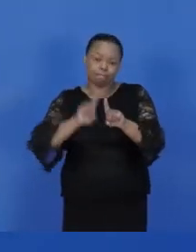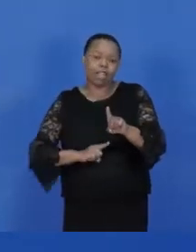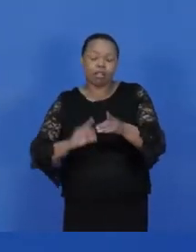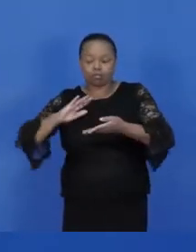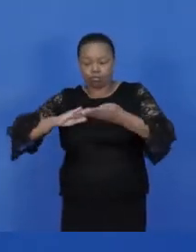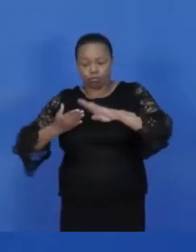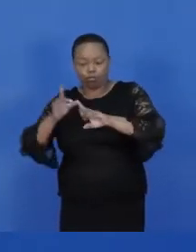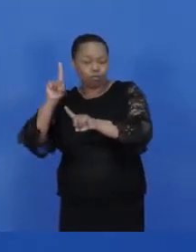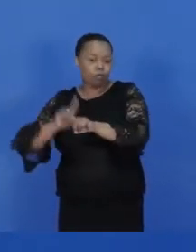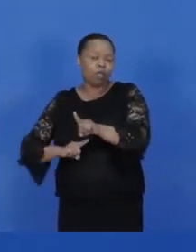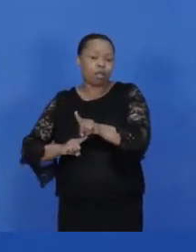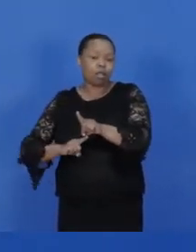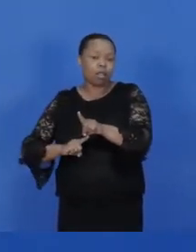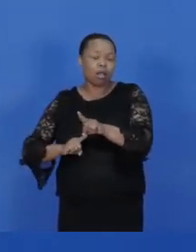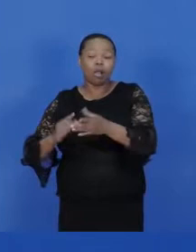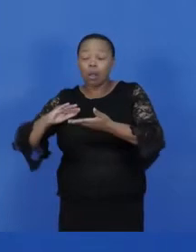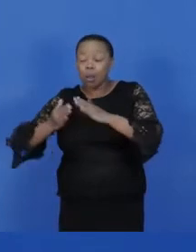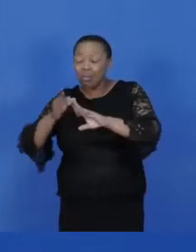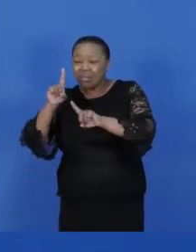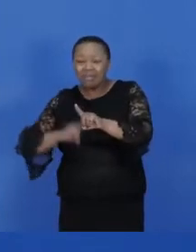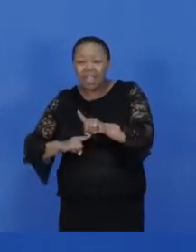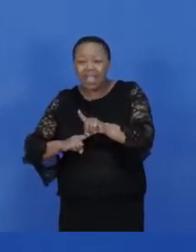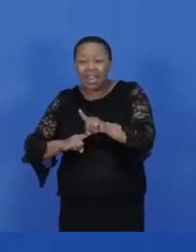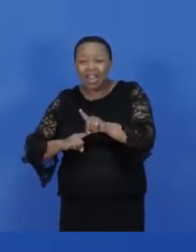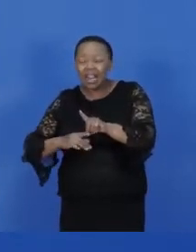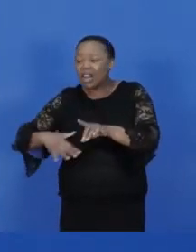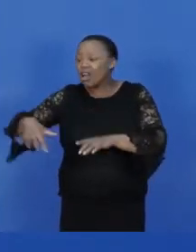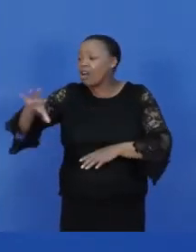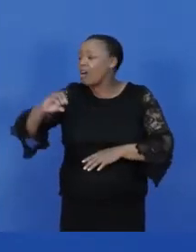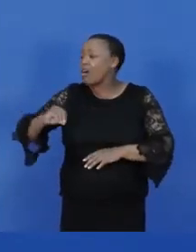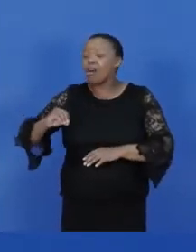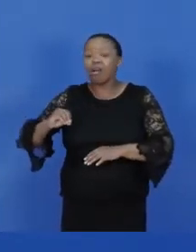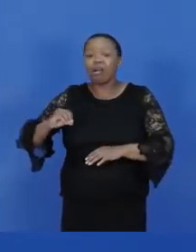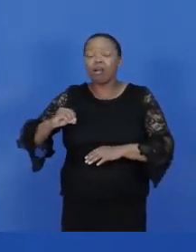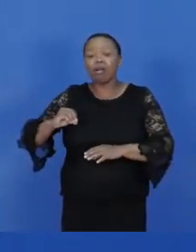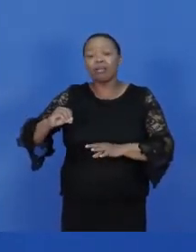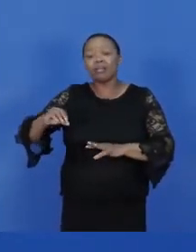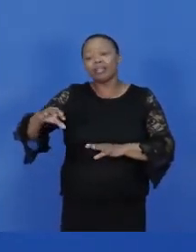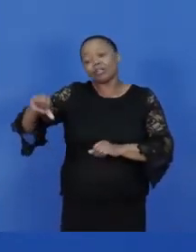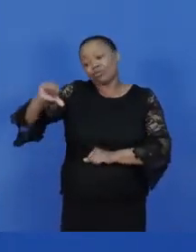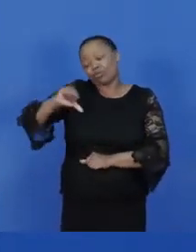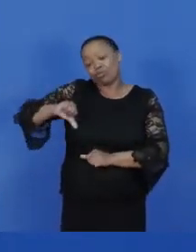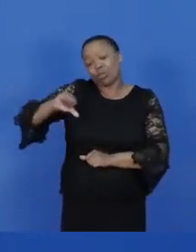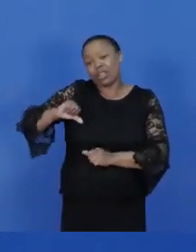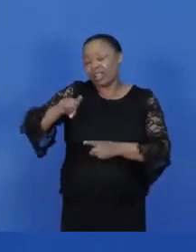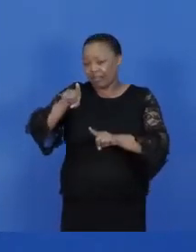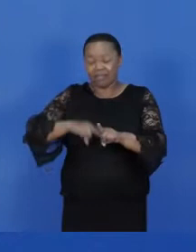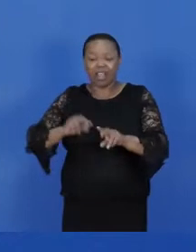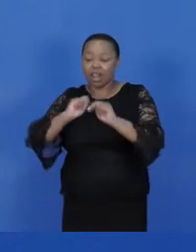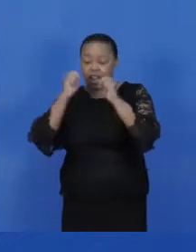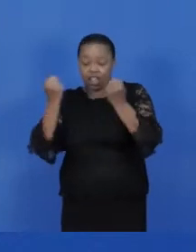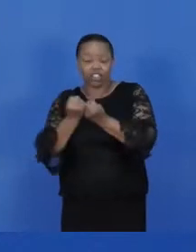fail, communities fail. When communities fail, the entire society is failing, and the nation fails, and the